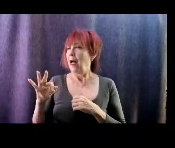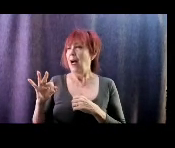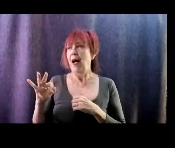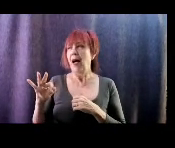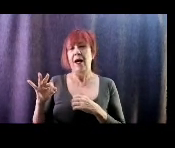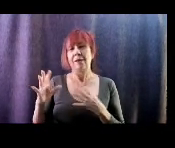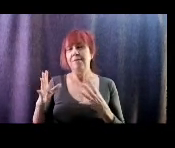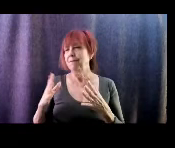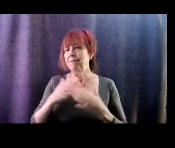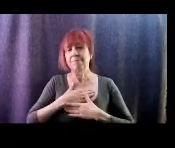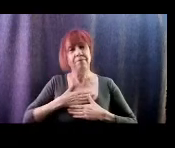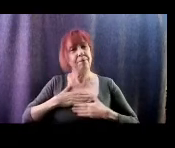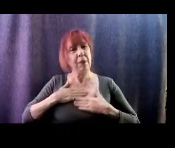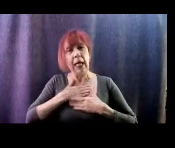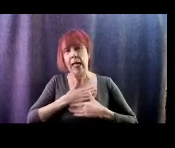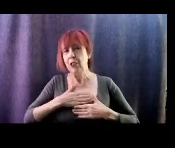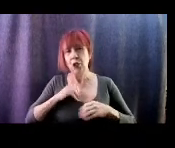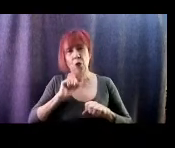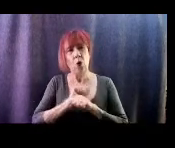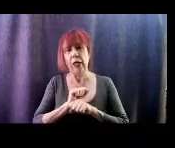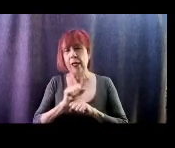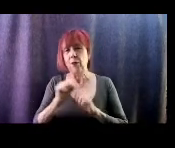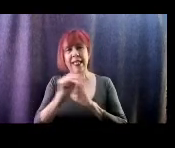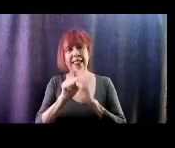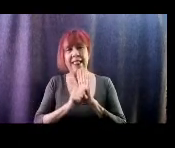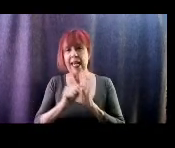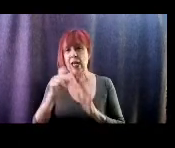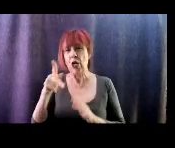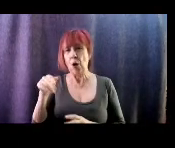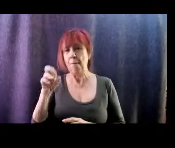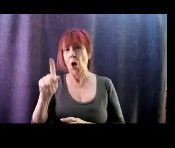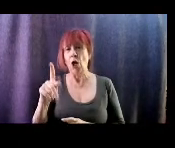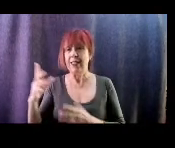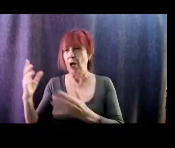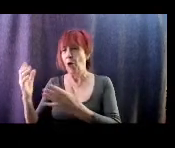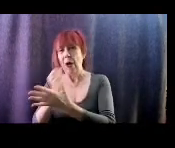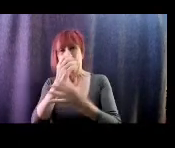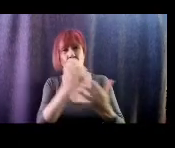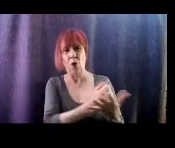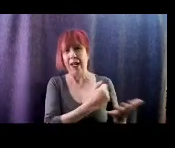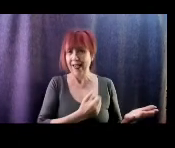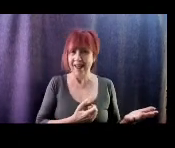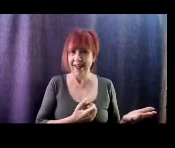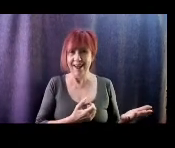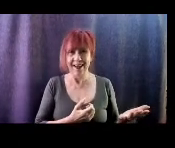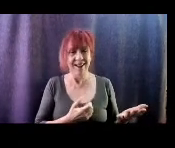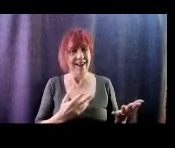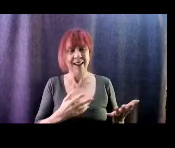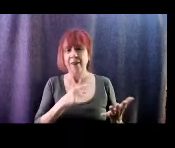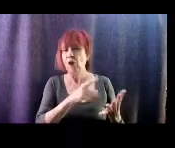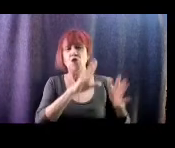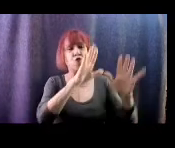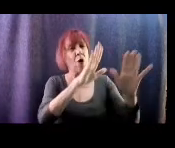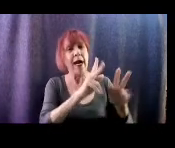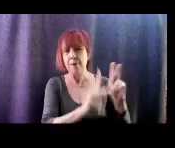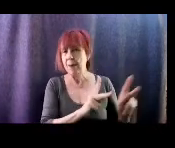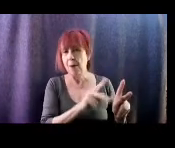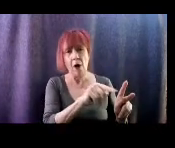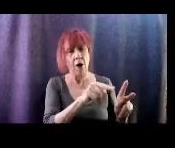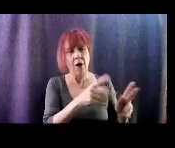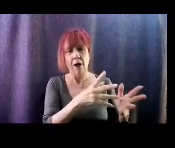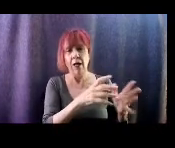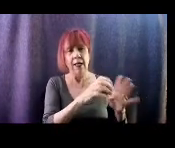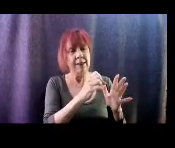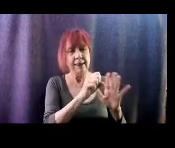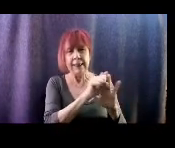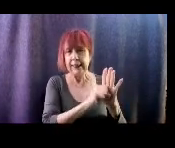parks. It's, again, win-win situation. There are a bunch of great people that want to help our students. Our students are participating